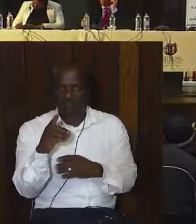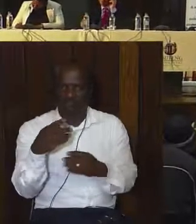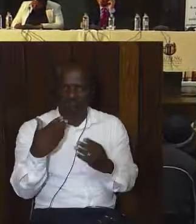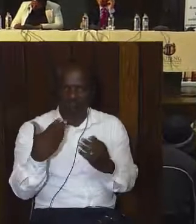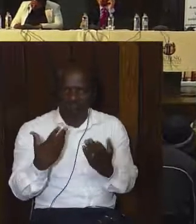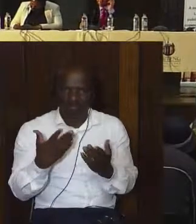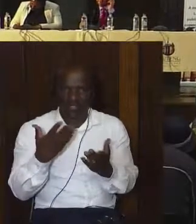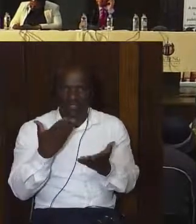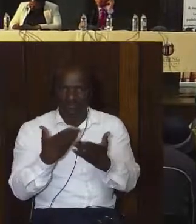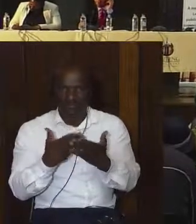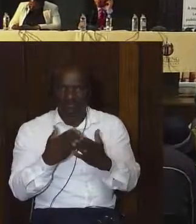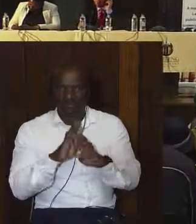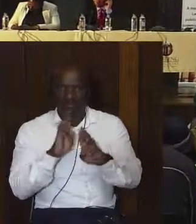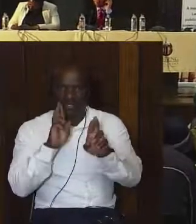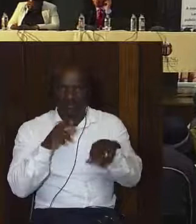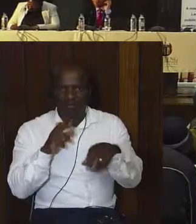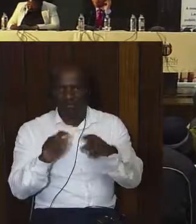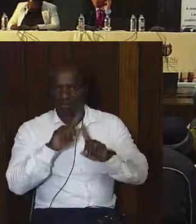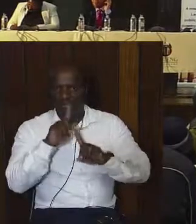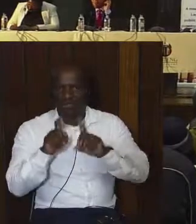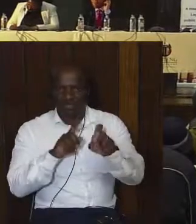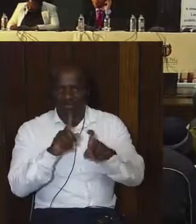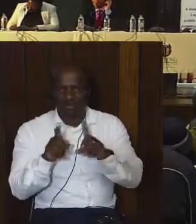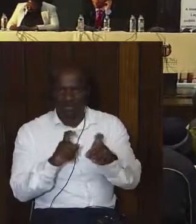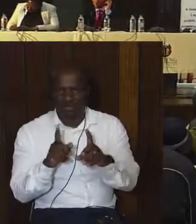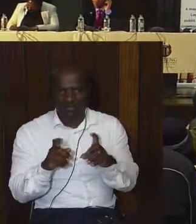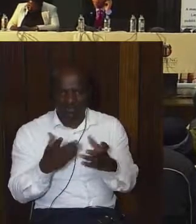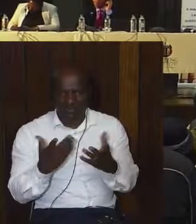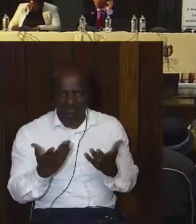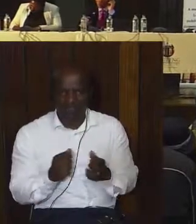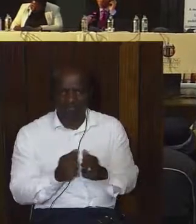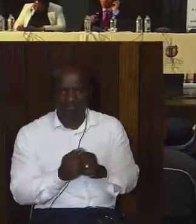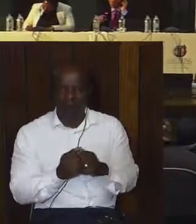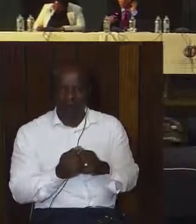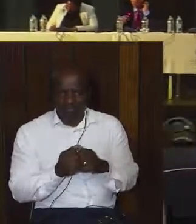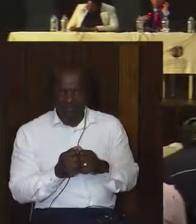to respond to the questions that have been raised. HOD, thank you.